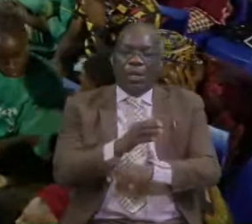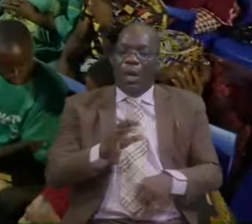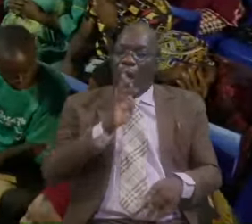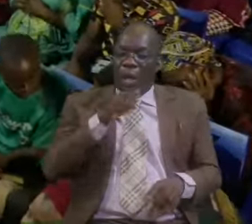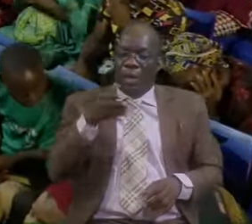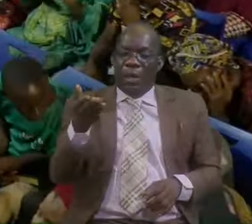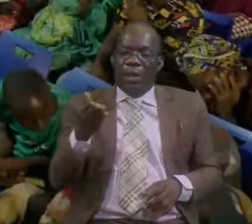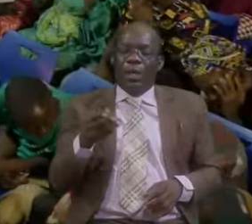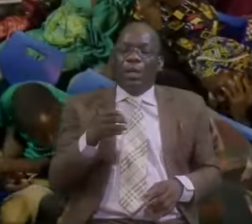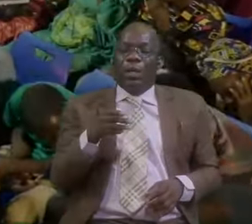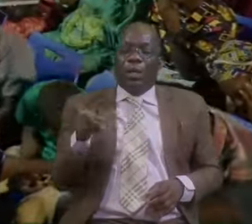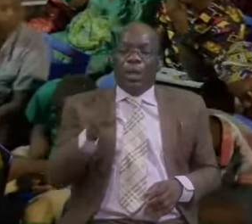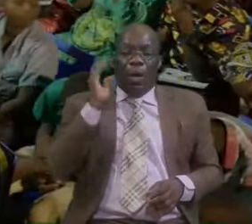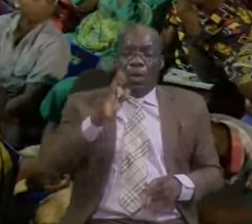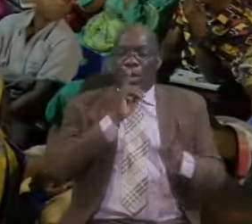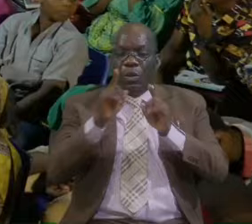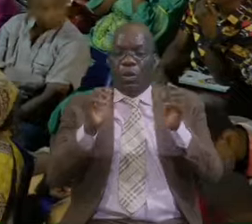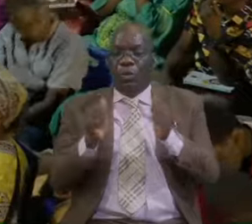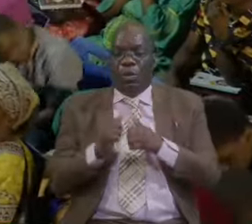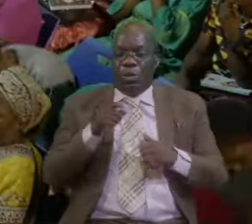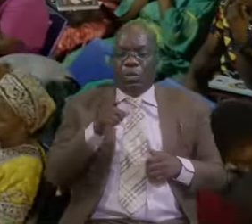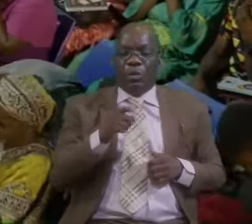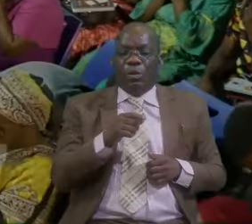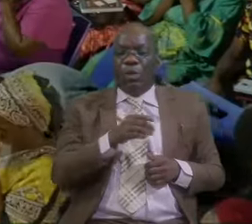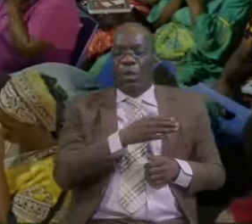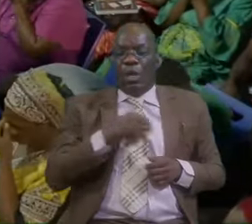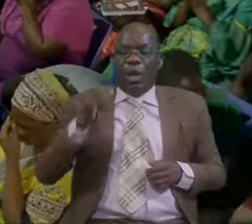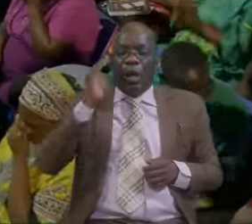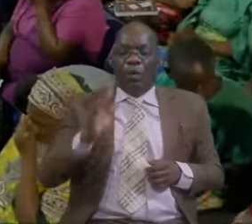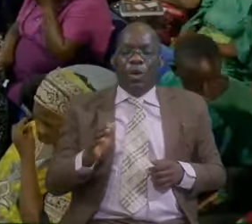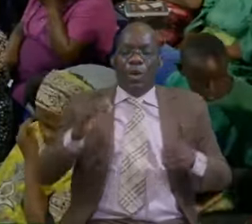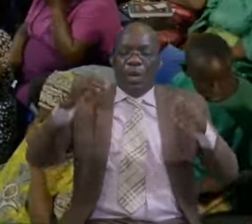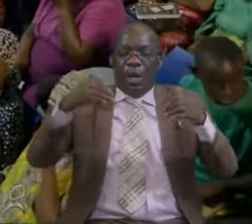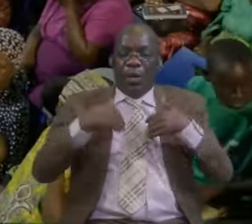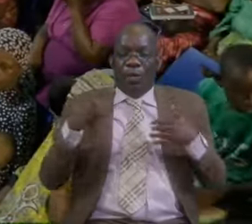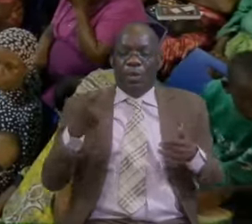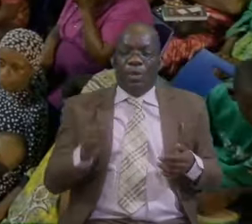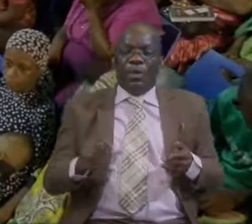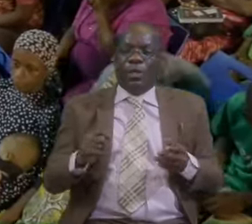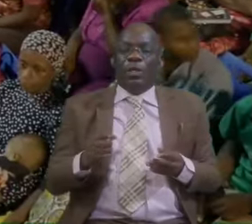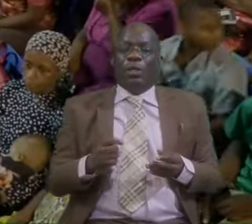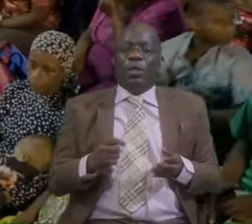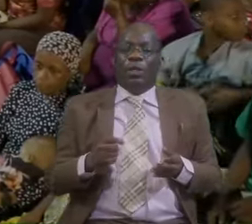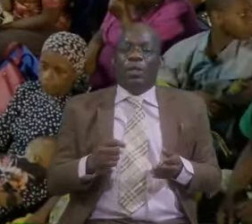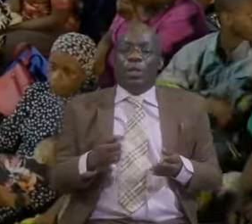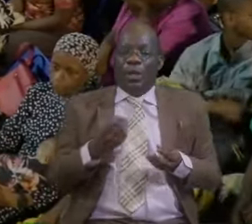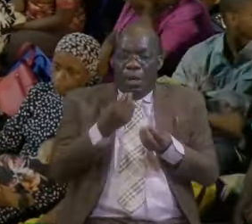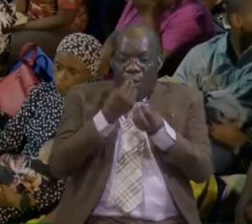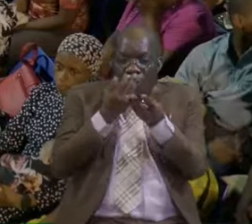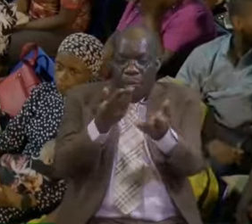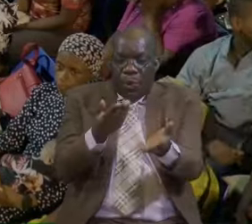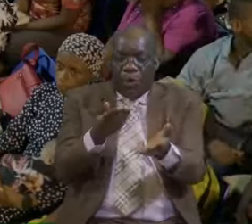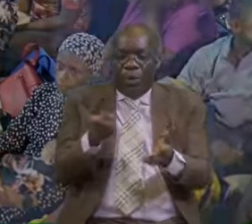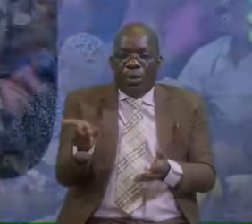will interact with you and will have, you know, the details they are asking, so that we